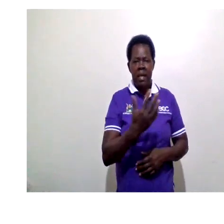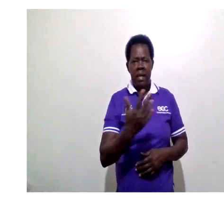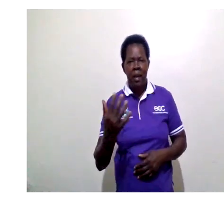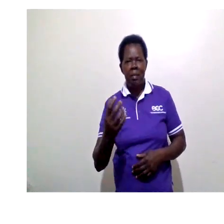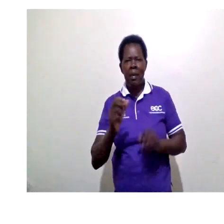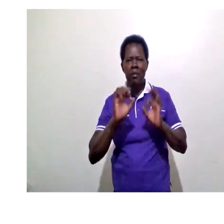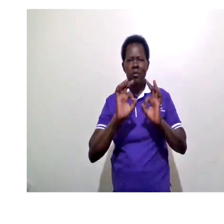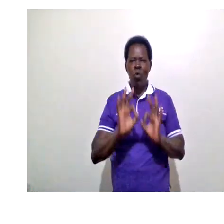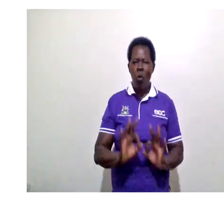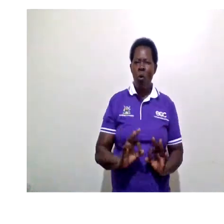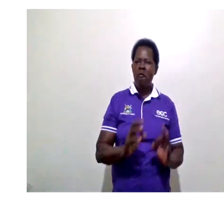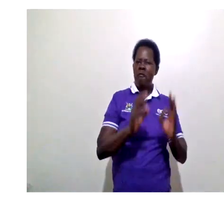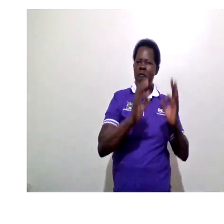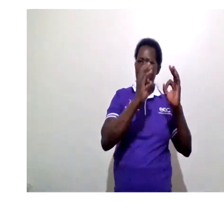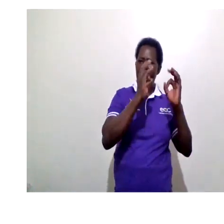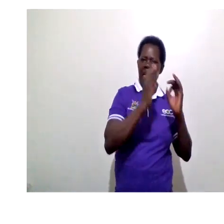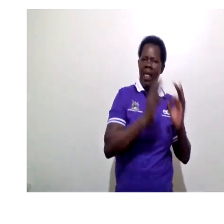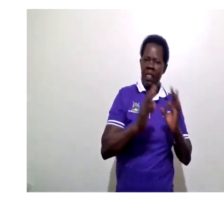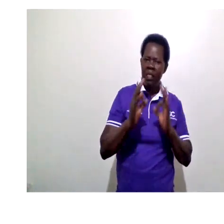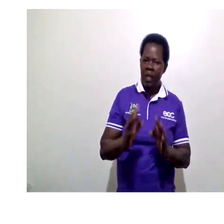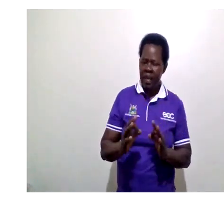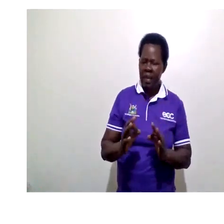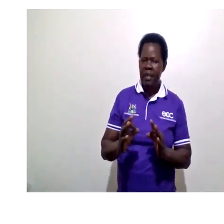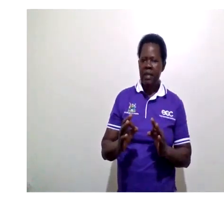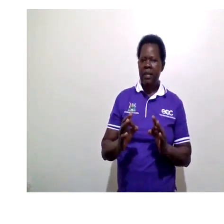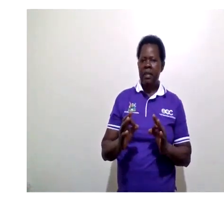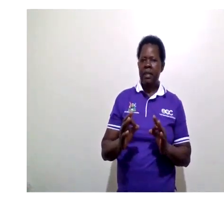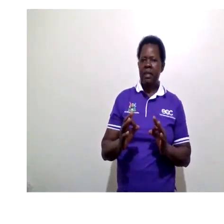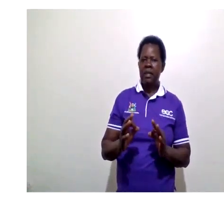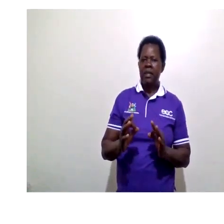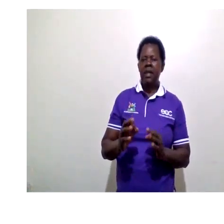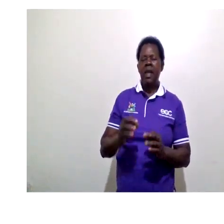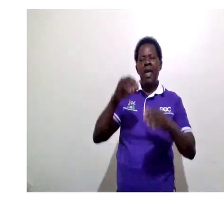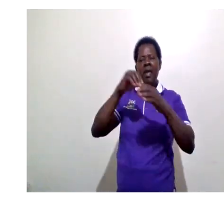means numbers of things